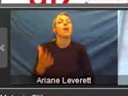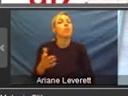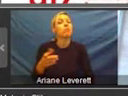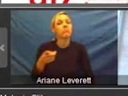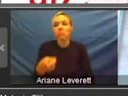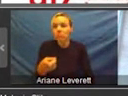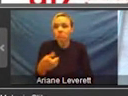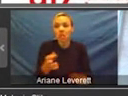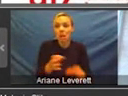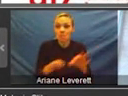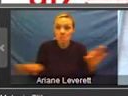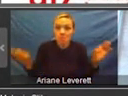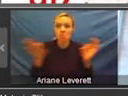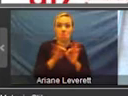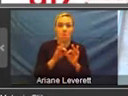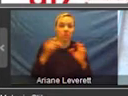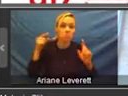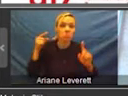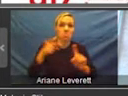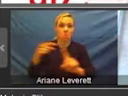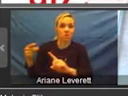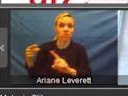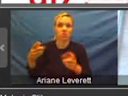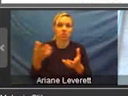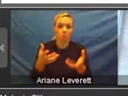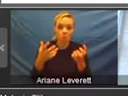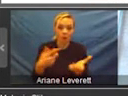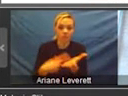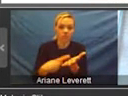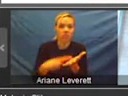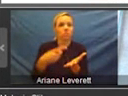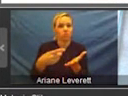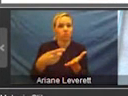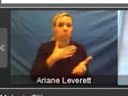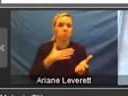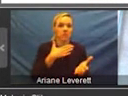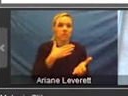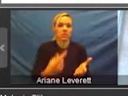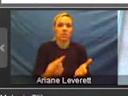to you gets covered, feel free to ask questions.